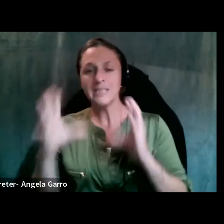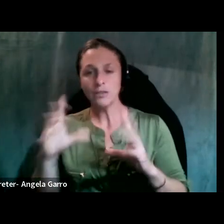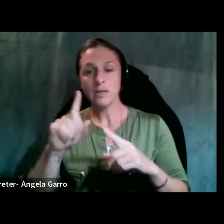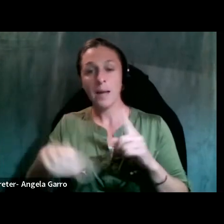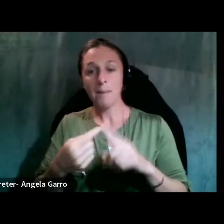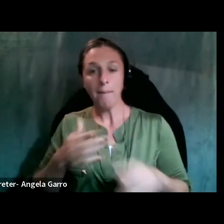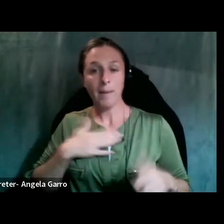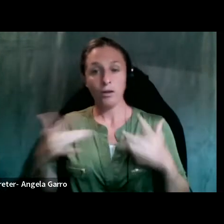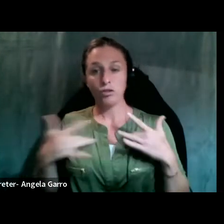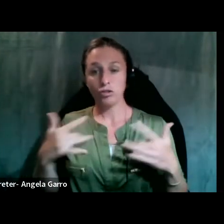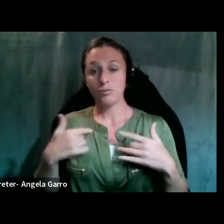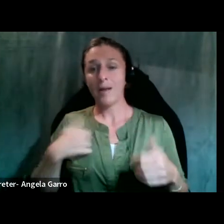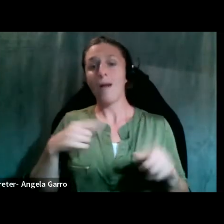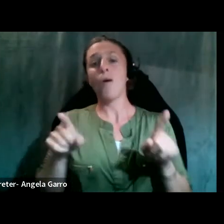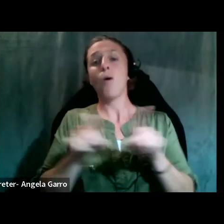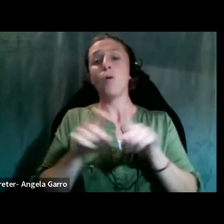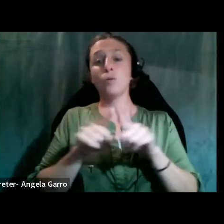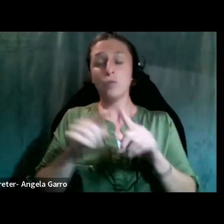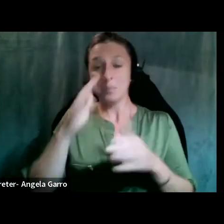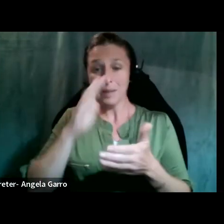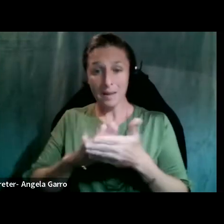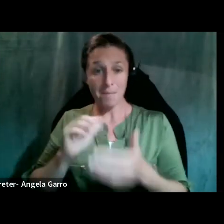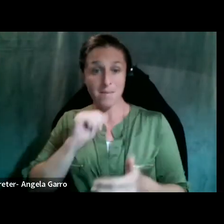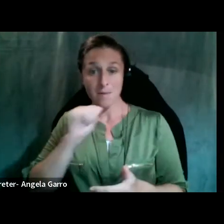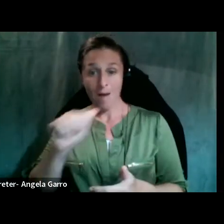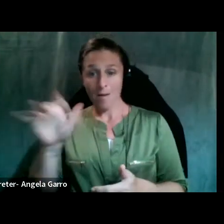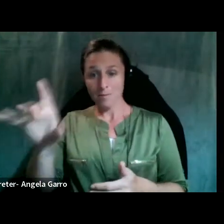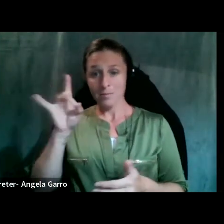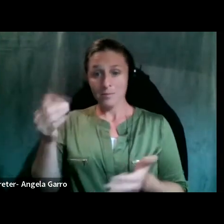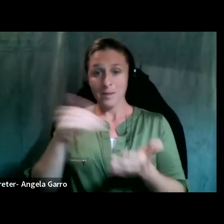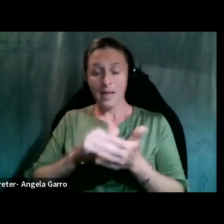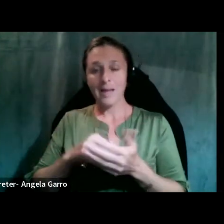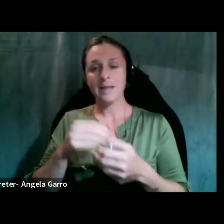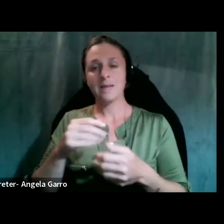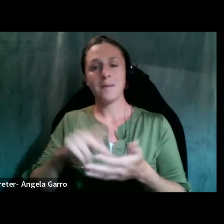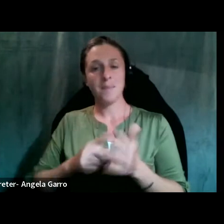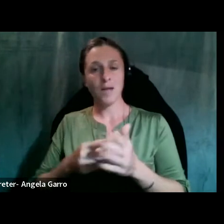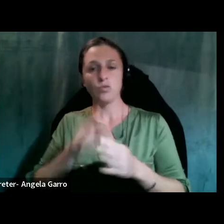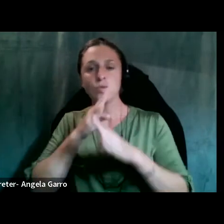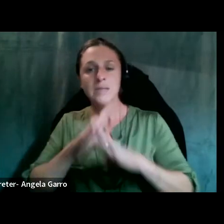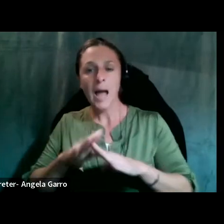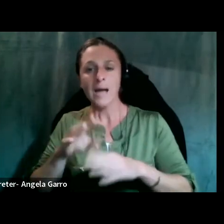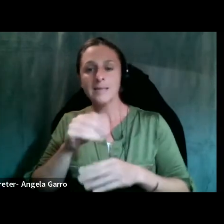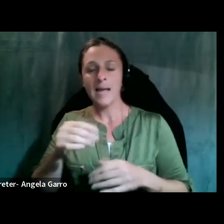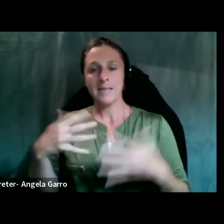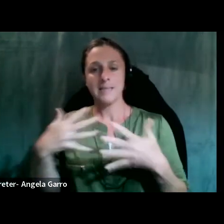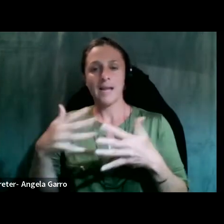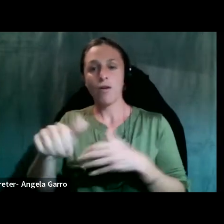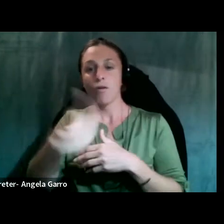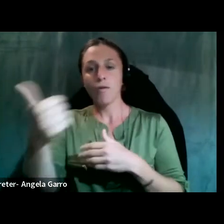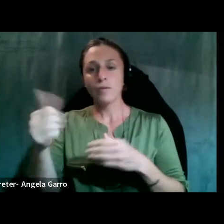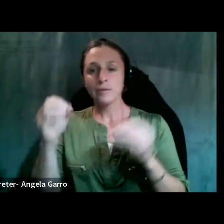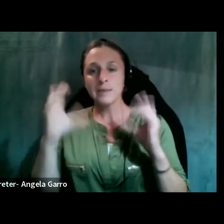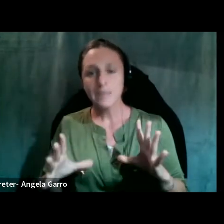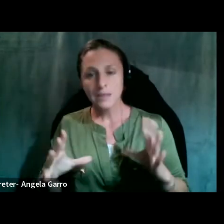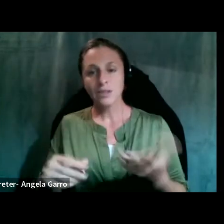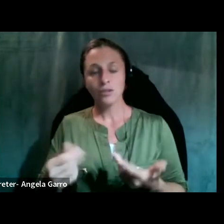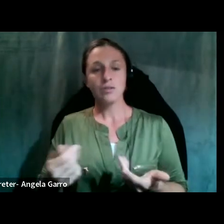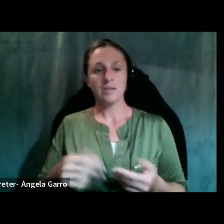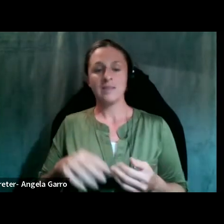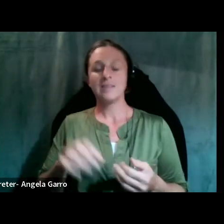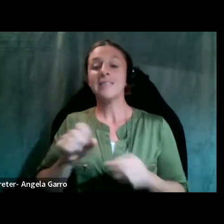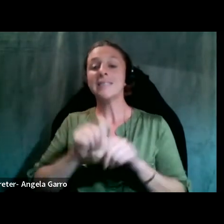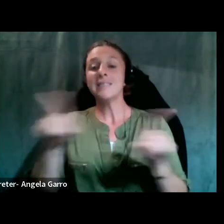I also believe my non-reelection was meant to silence and intimidate fellow teachers, to send a message that speaking out